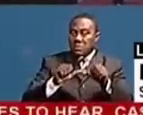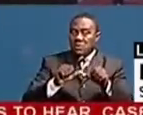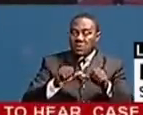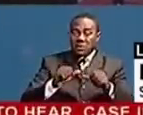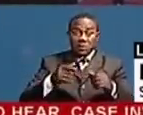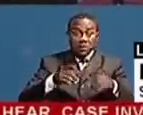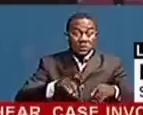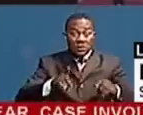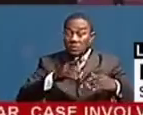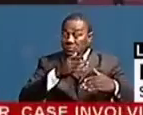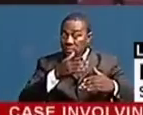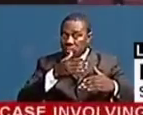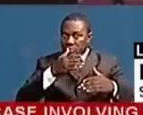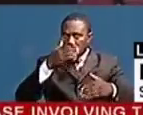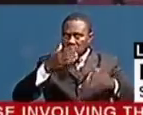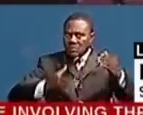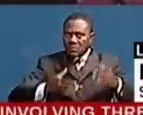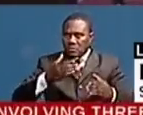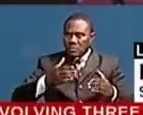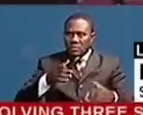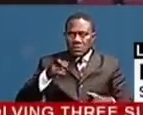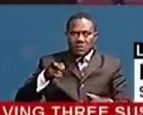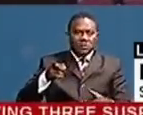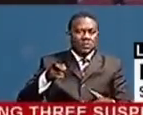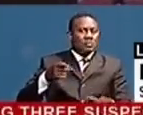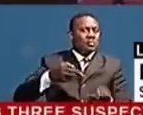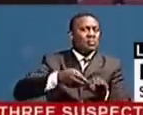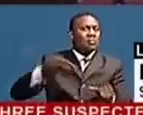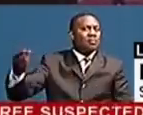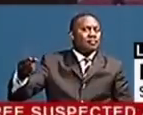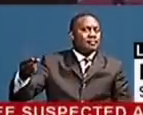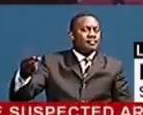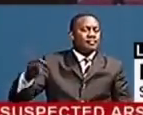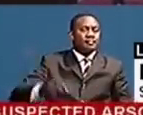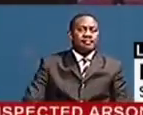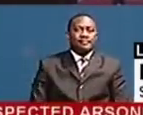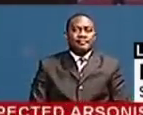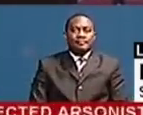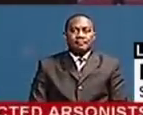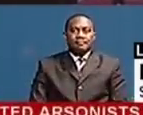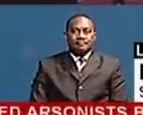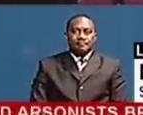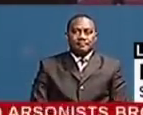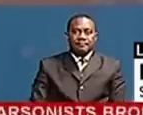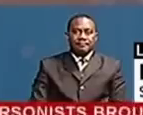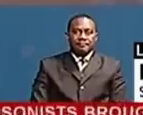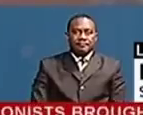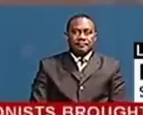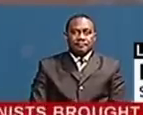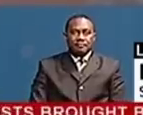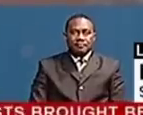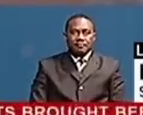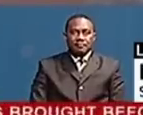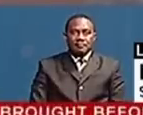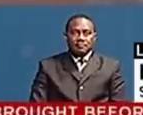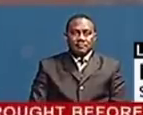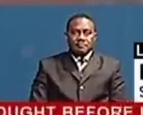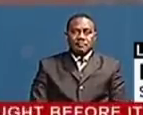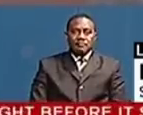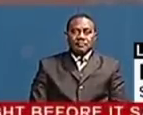the duration of this case should suffice for a start in this direction. That is our